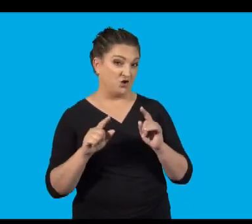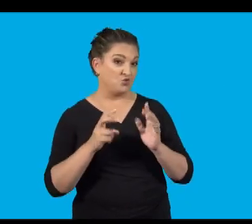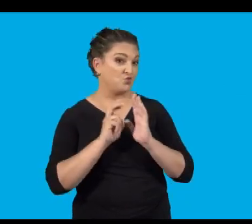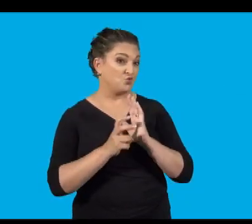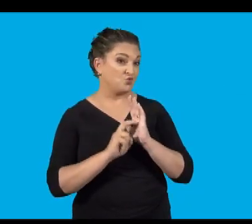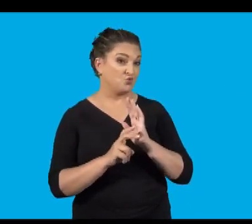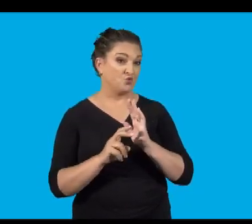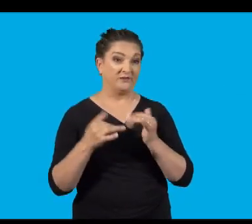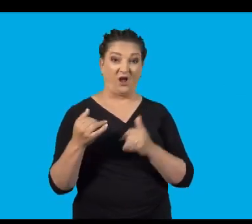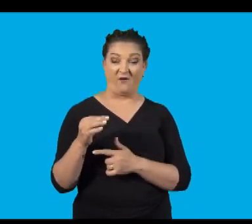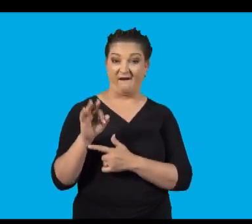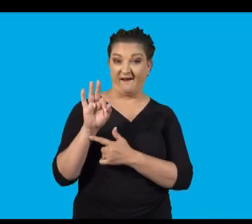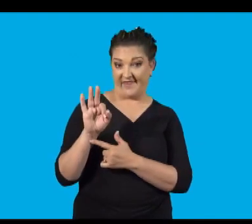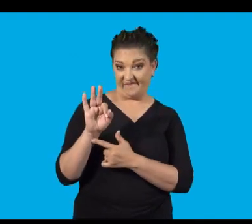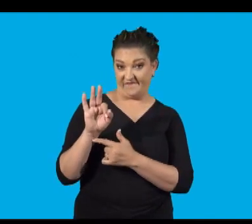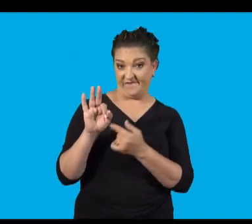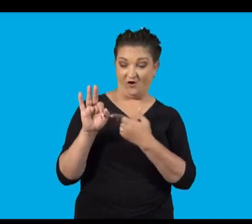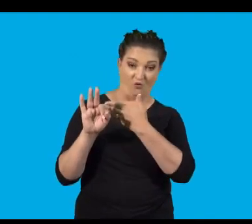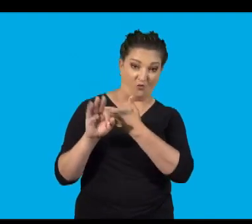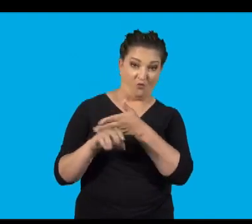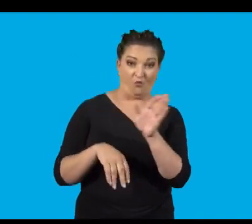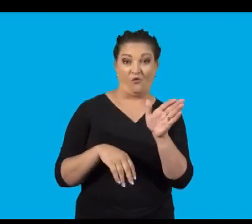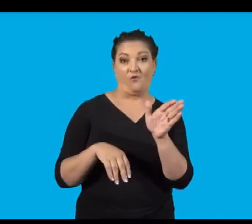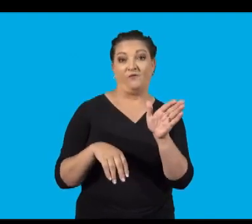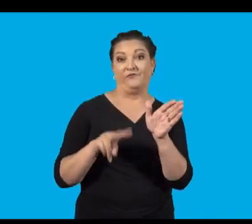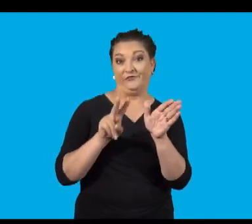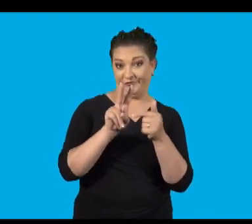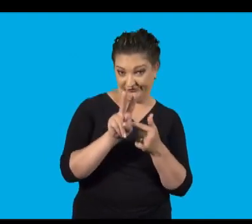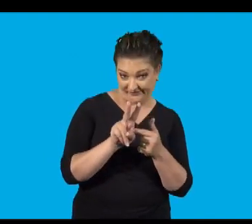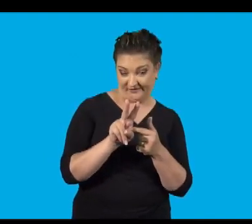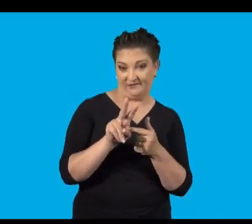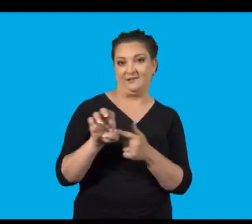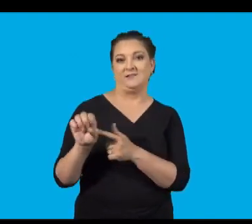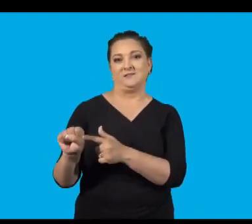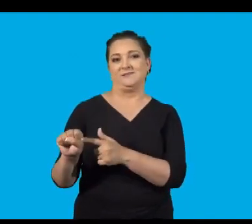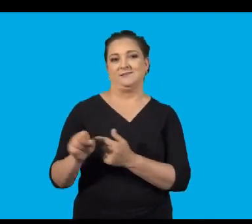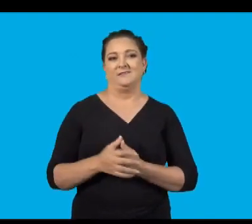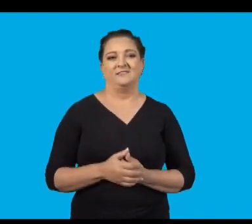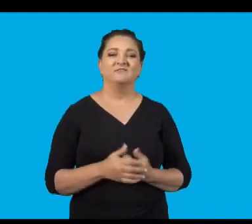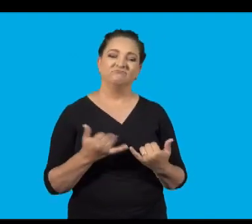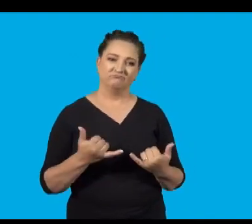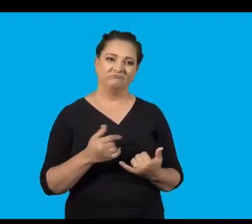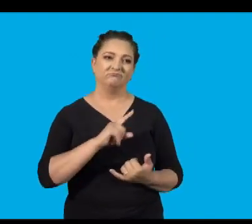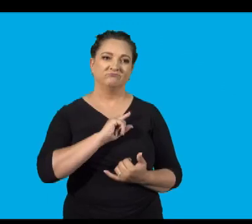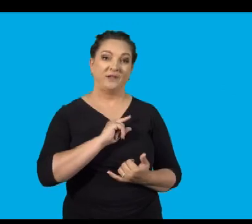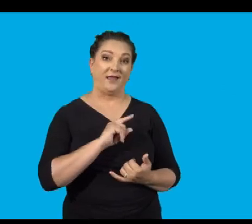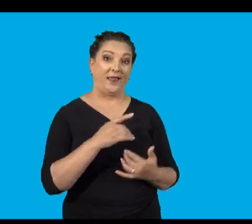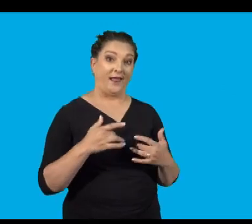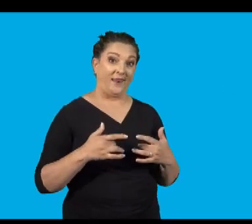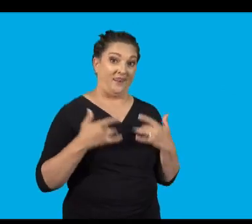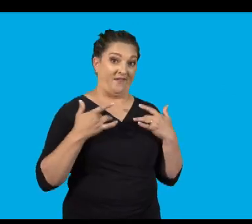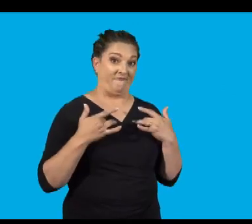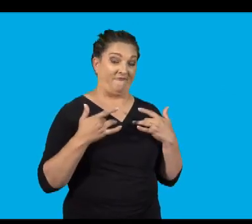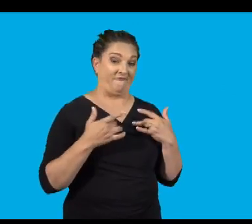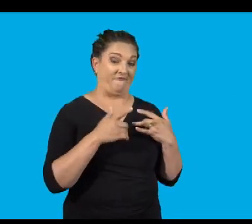your rule here, the F is being replaced by the letter V, and then we add ES.